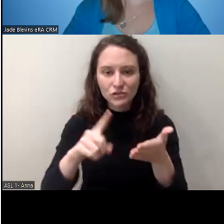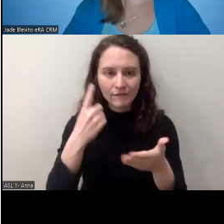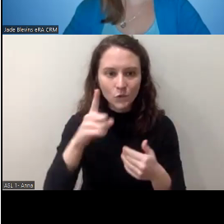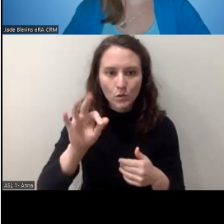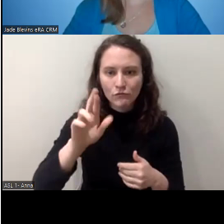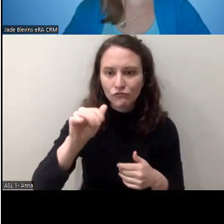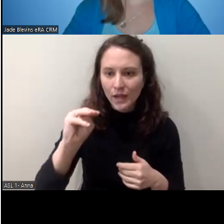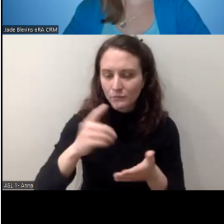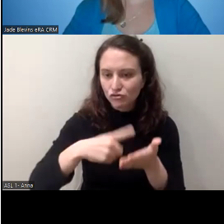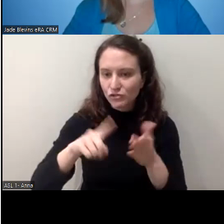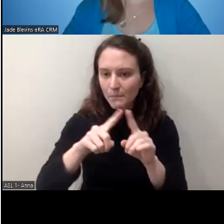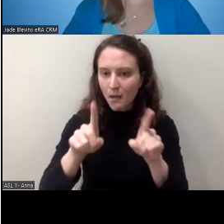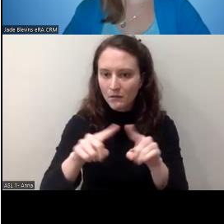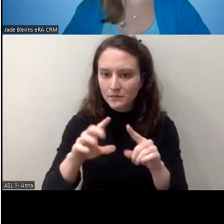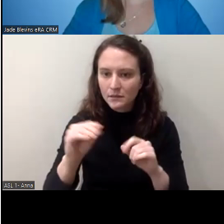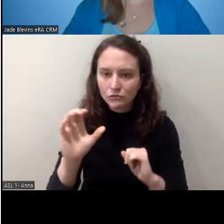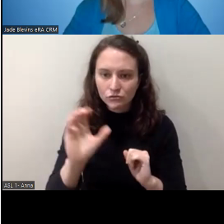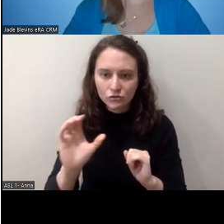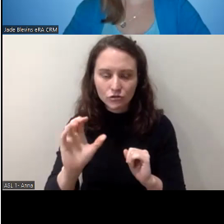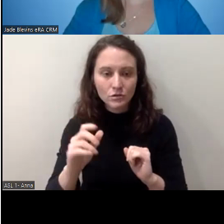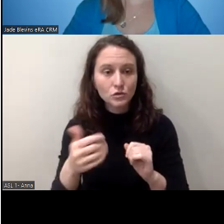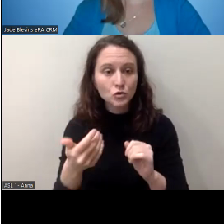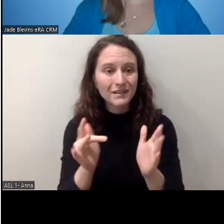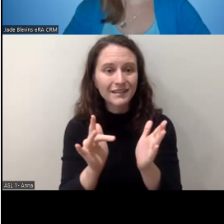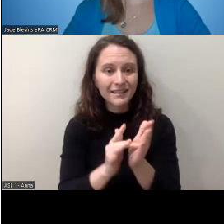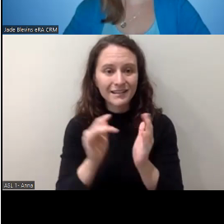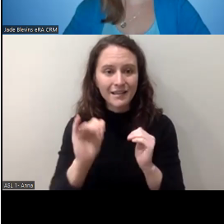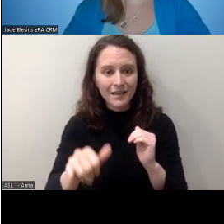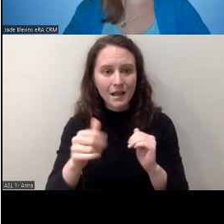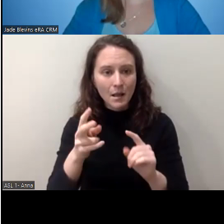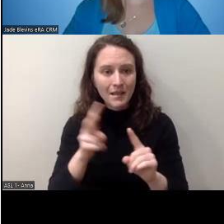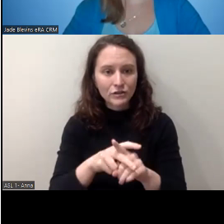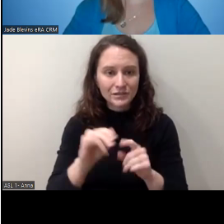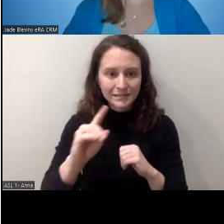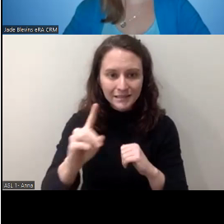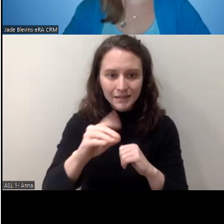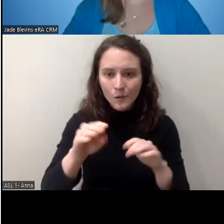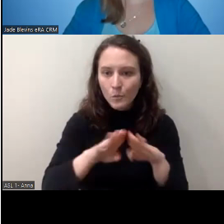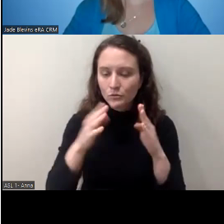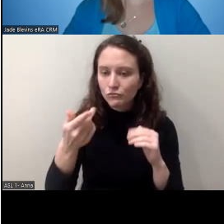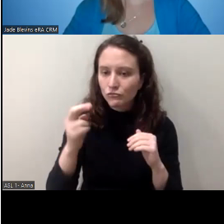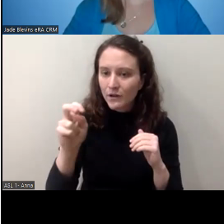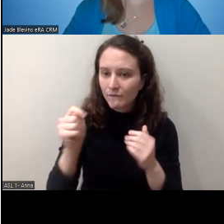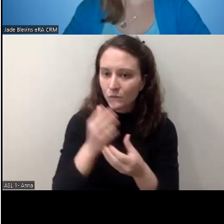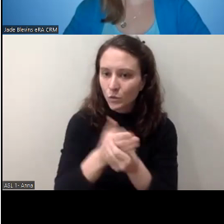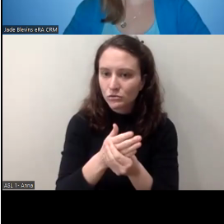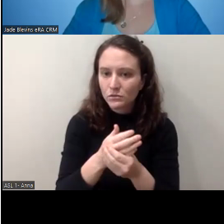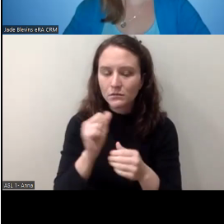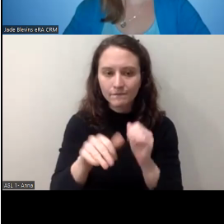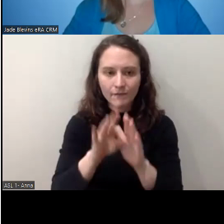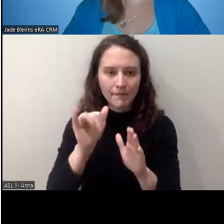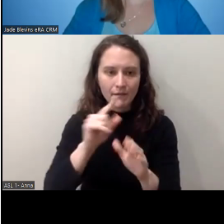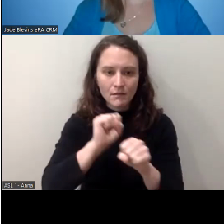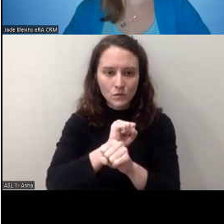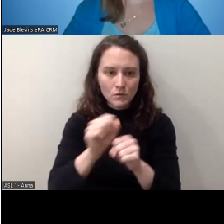and search. So they do that, clicking on the application ID and opening the grant folder, they'll actually be able to find the request